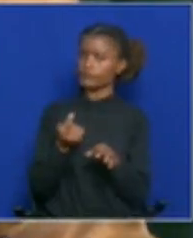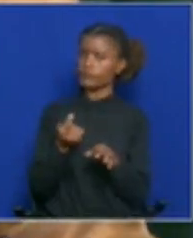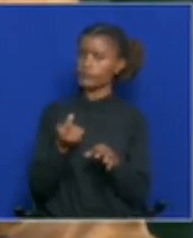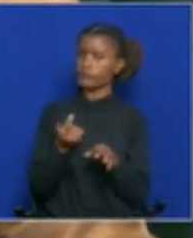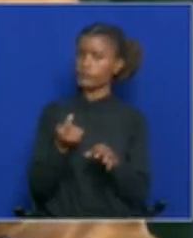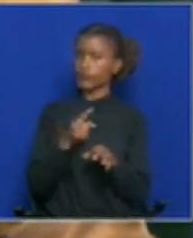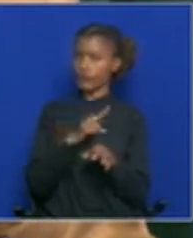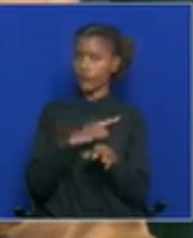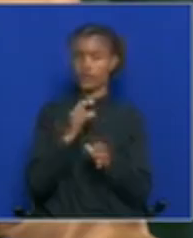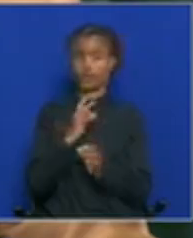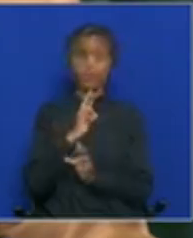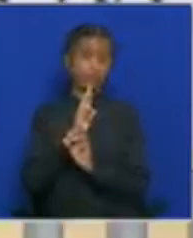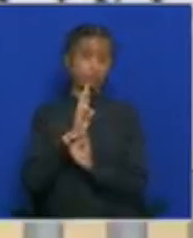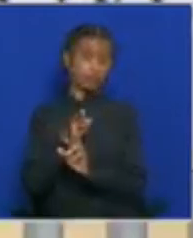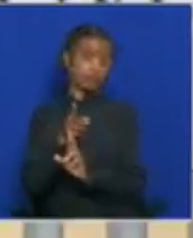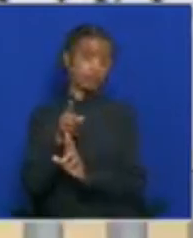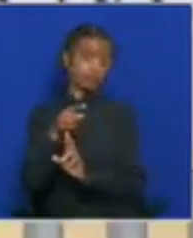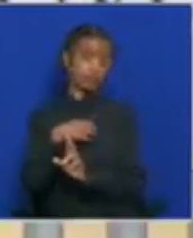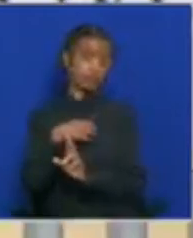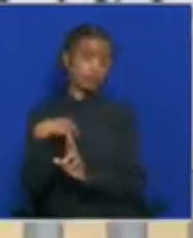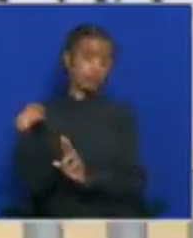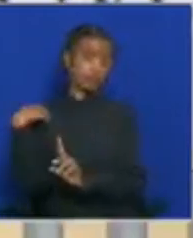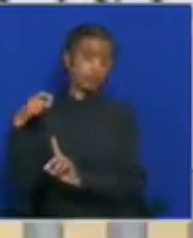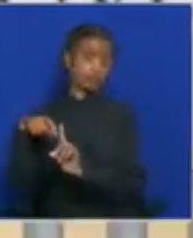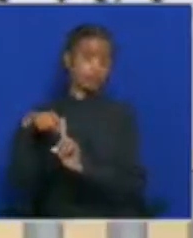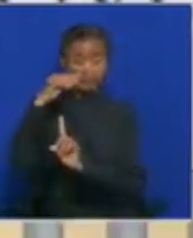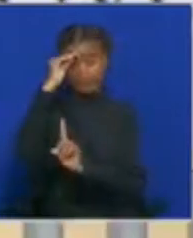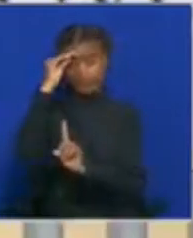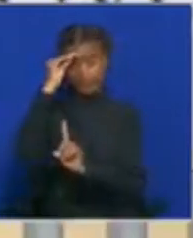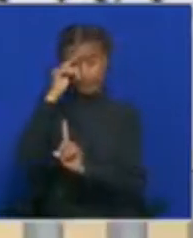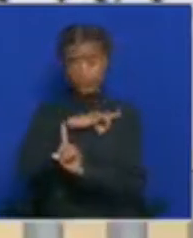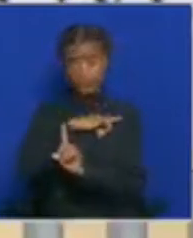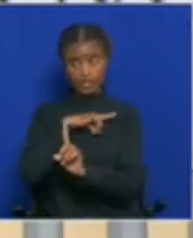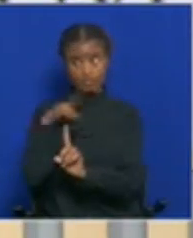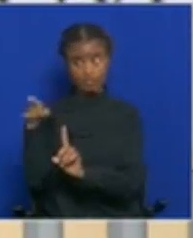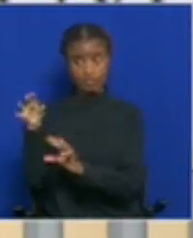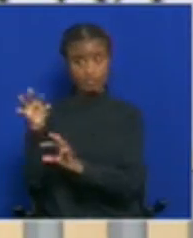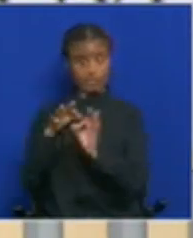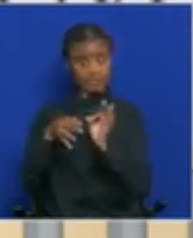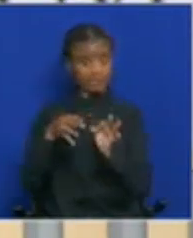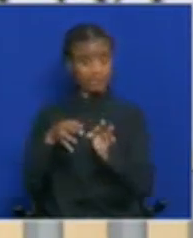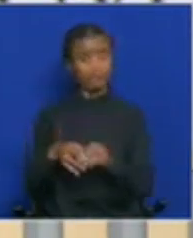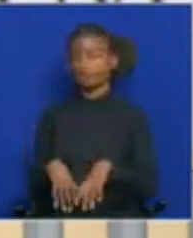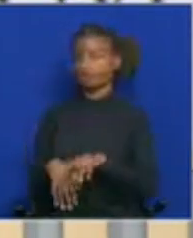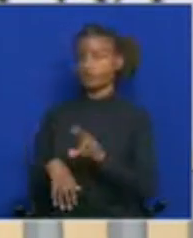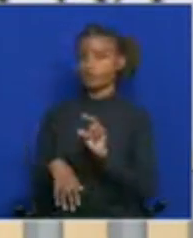Minister of Police? No, he didn't indicate, Chair. Okay. Thank you.